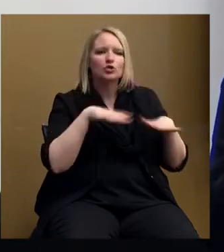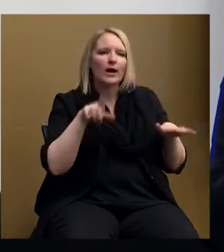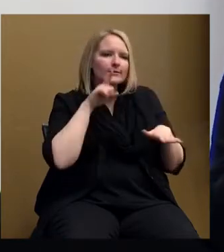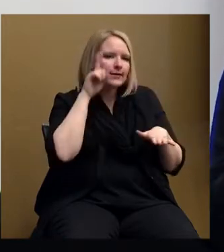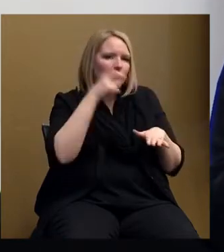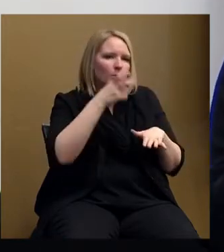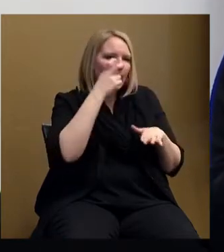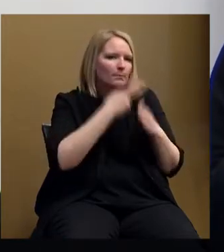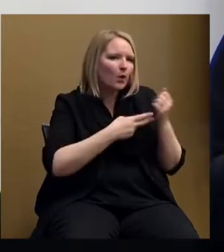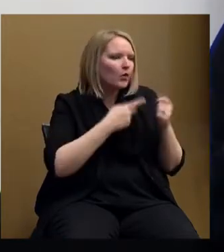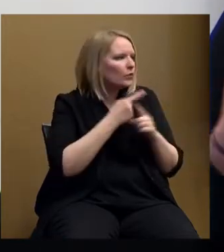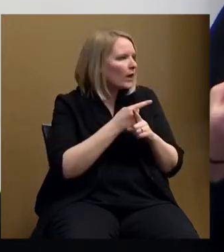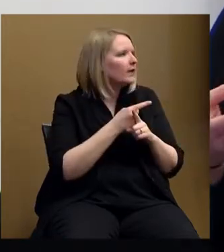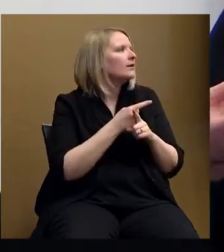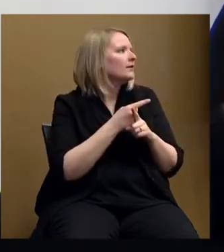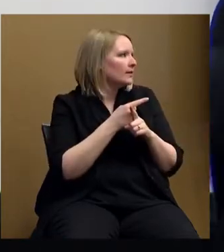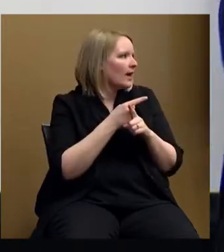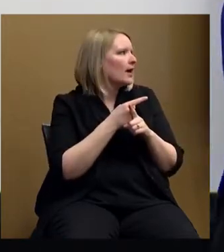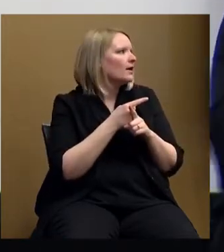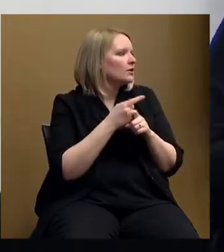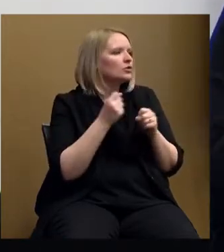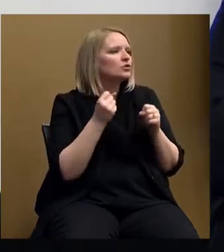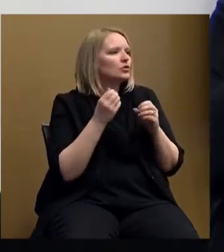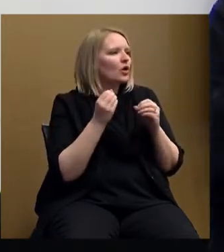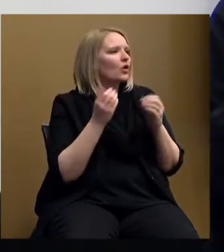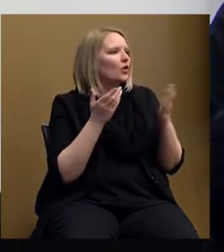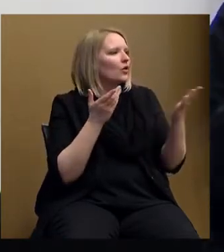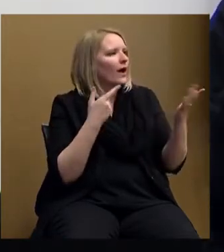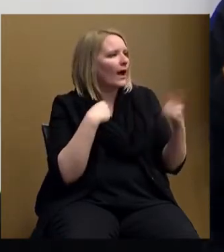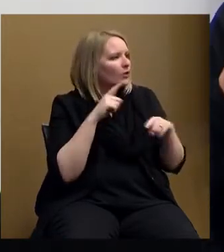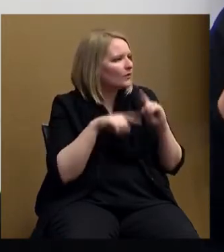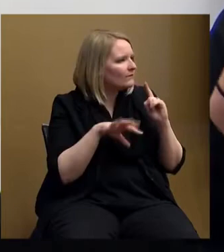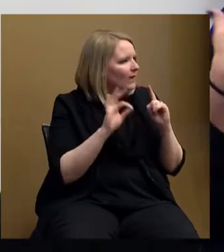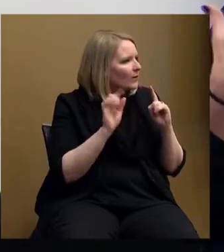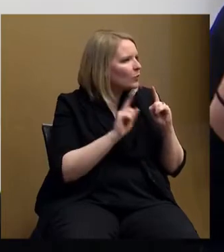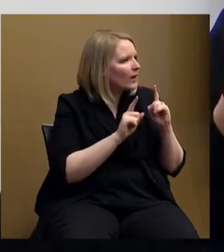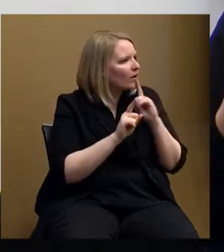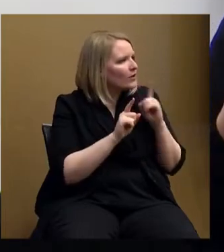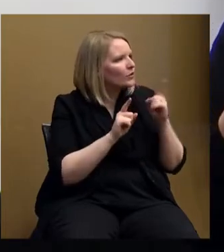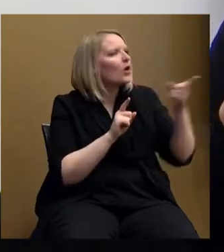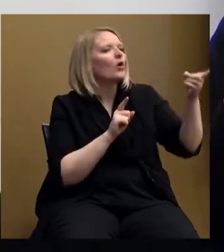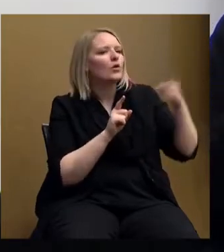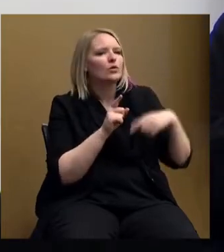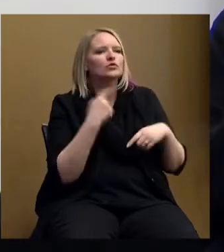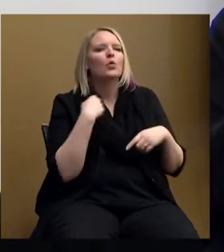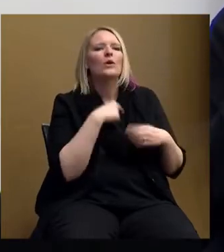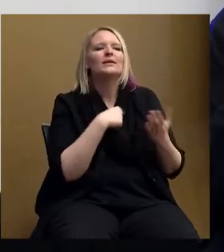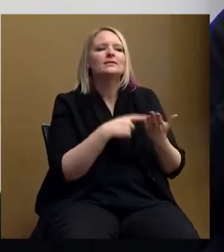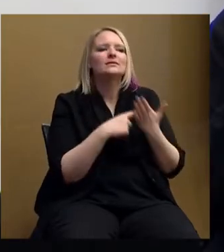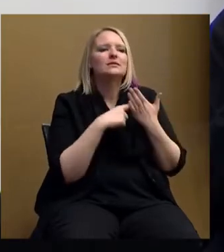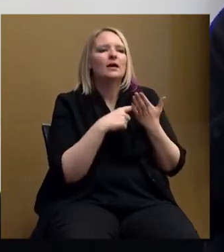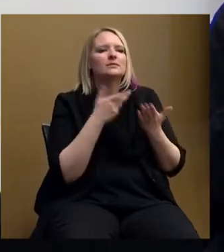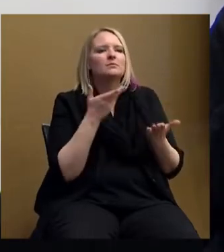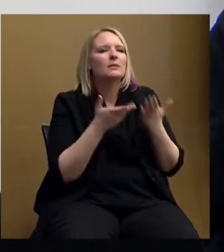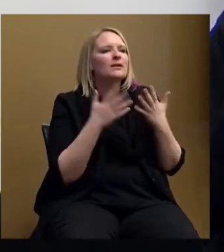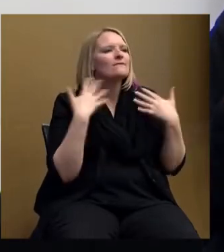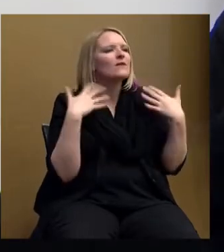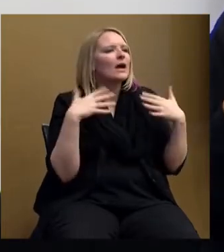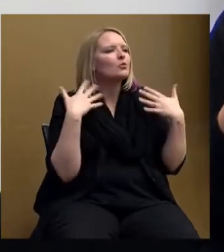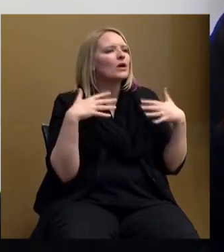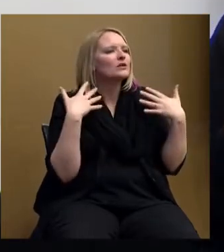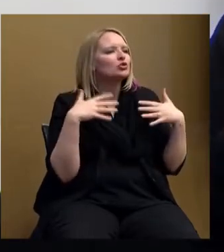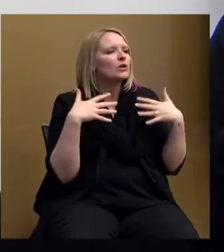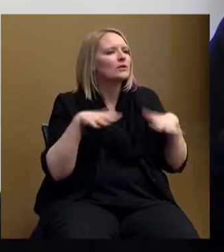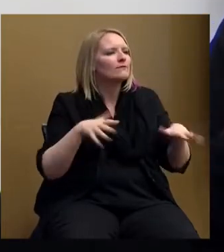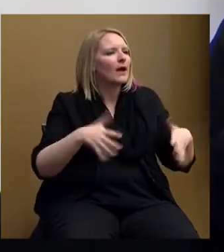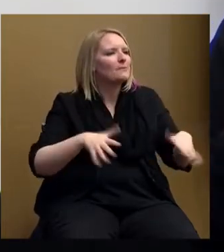correct? And so, there you are, I couldn't find you. And so we've talked about the possibility of the vibration that the